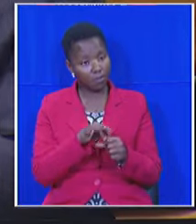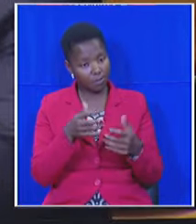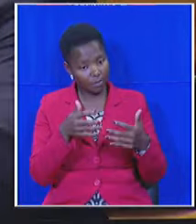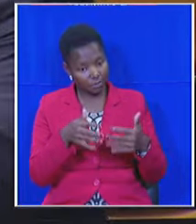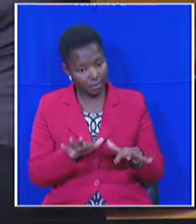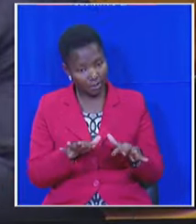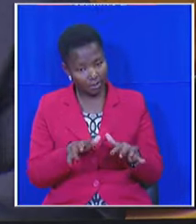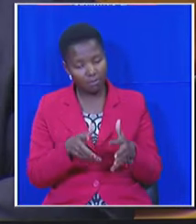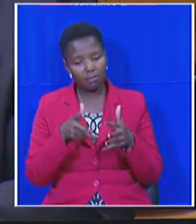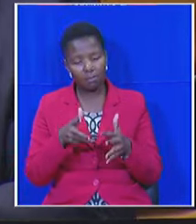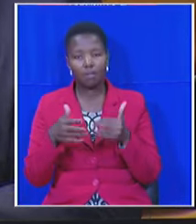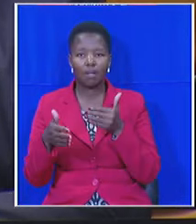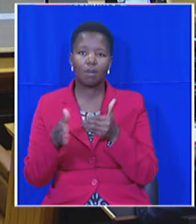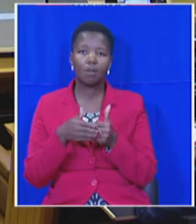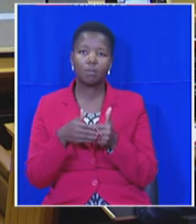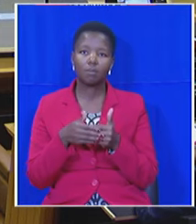Voting is now closed.